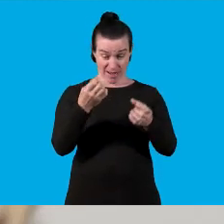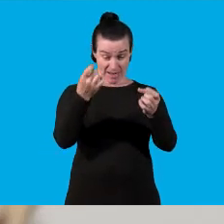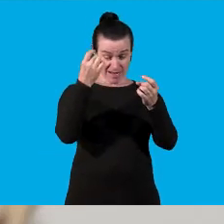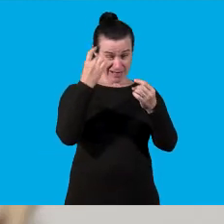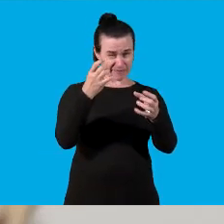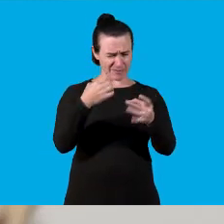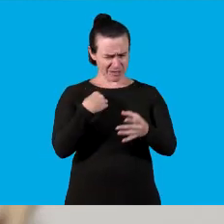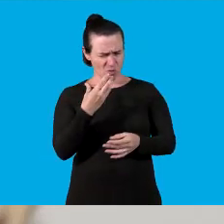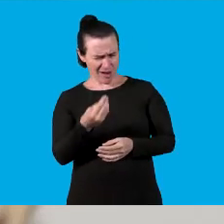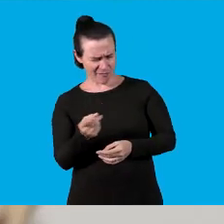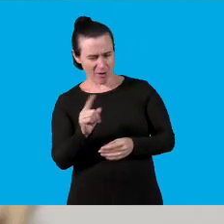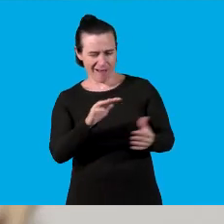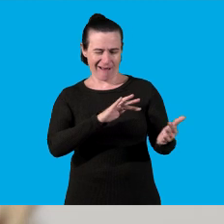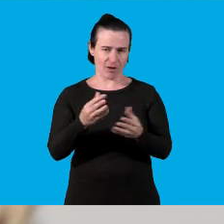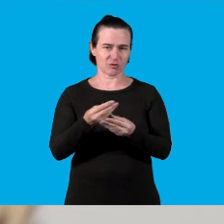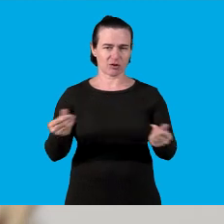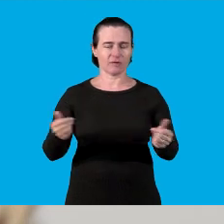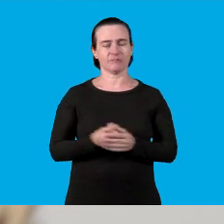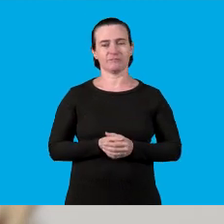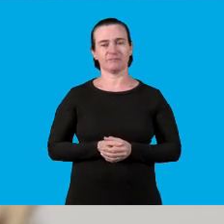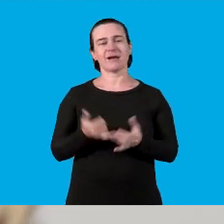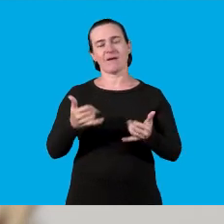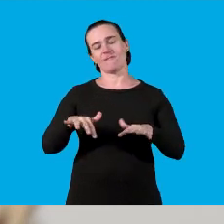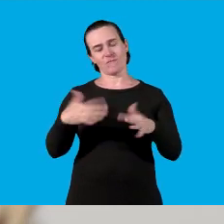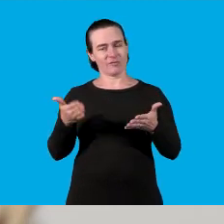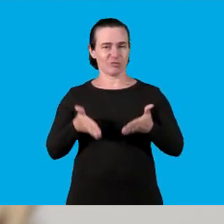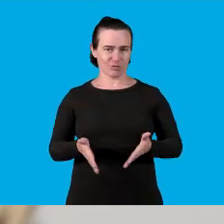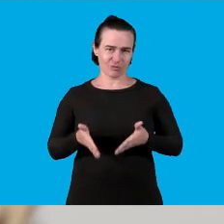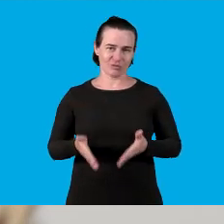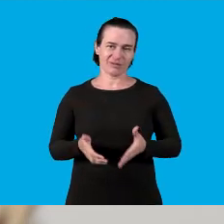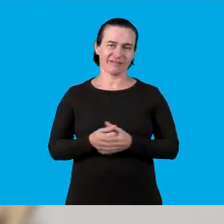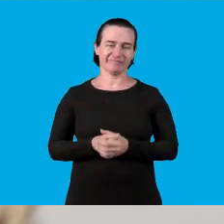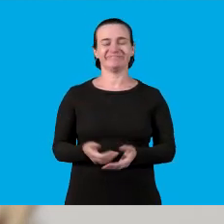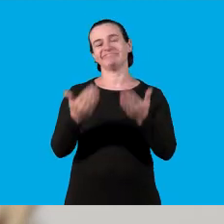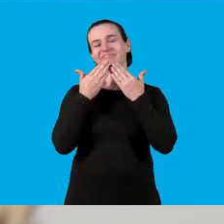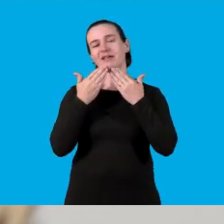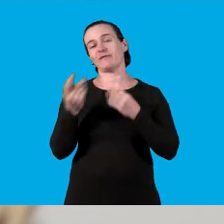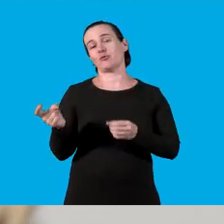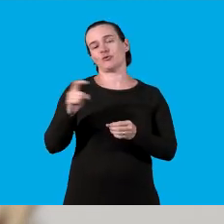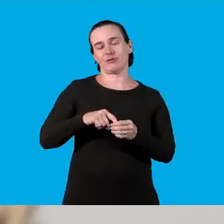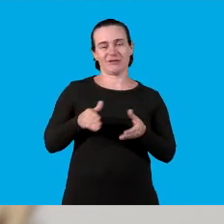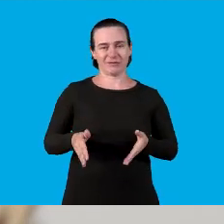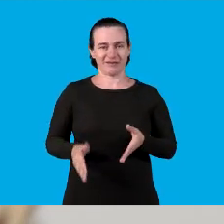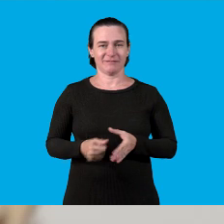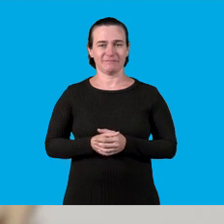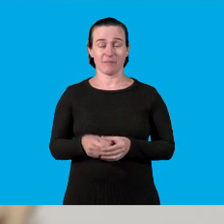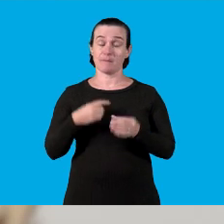information that we have. Let's stop there for now. That's all for today. Thank you for joining me.